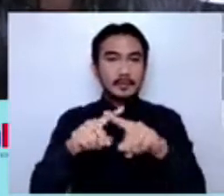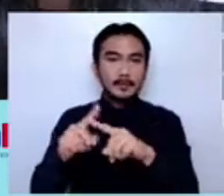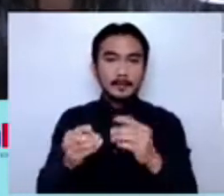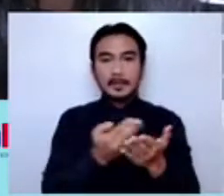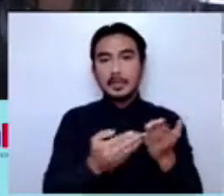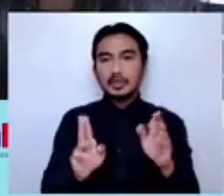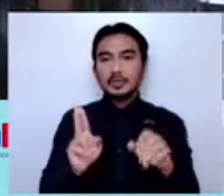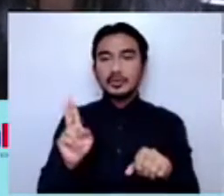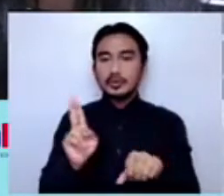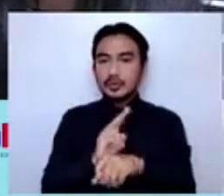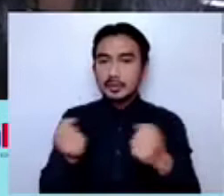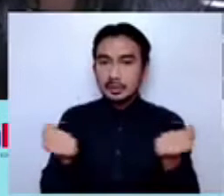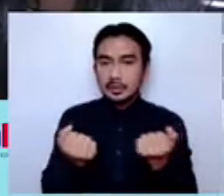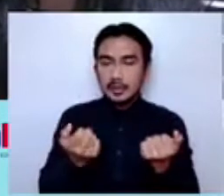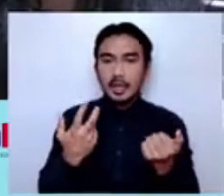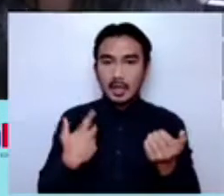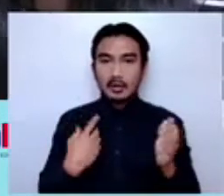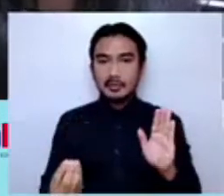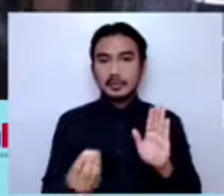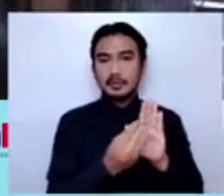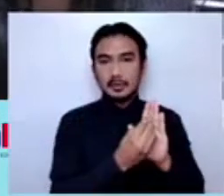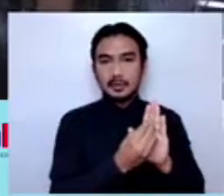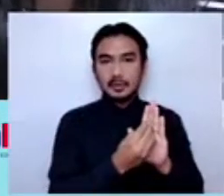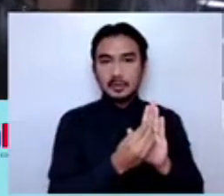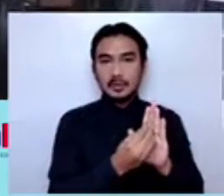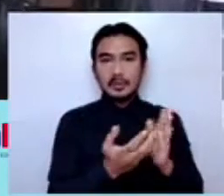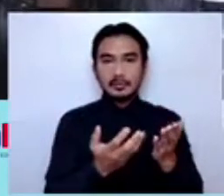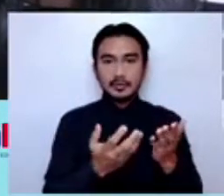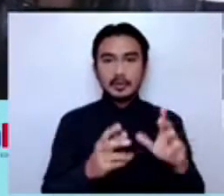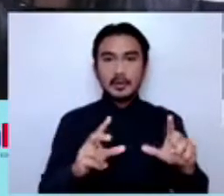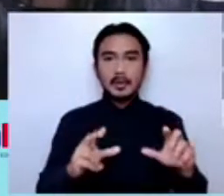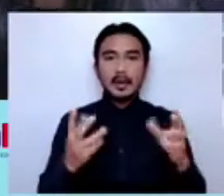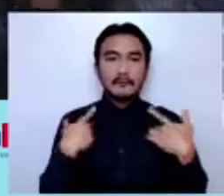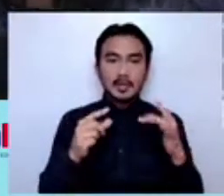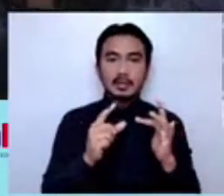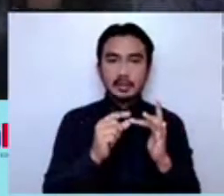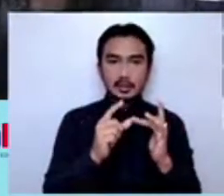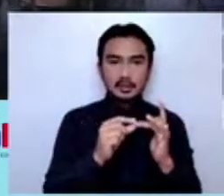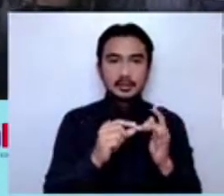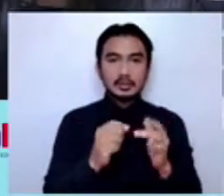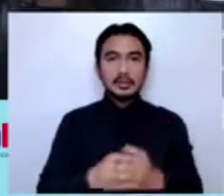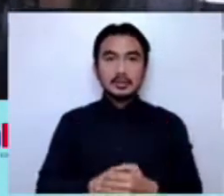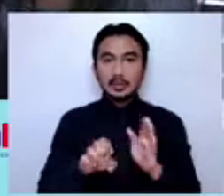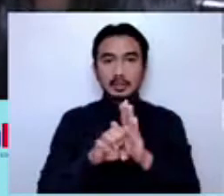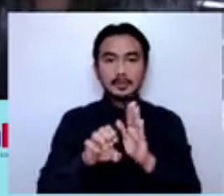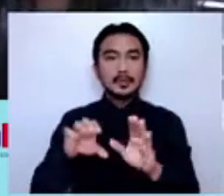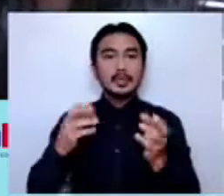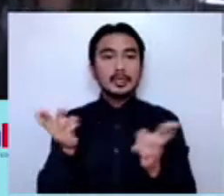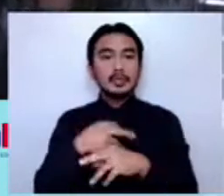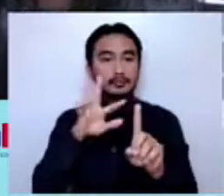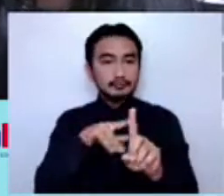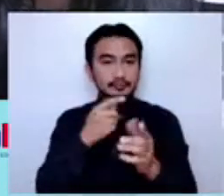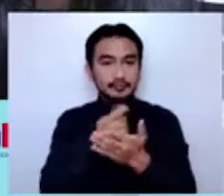were attached to DM4 Series 2022, specifically the Classroom Observation Tool, the Self-Assessment